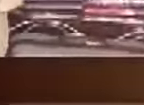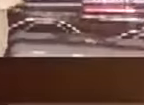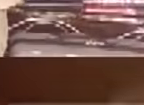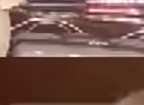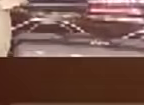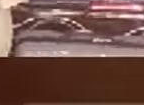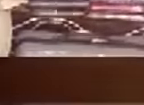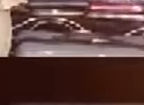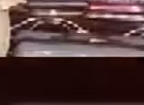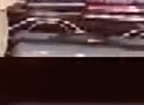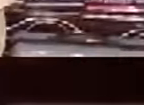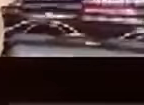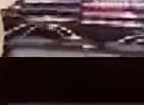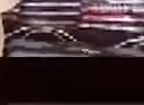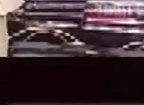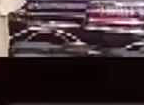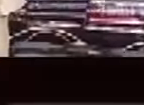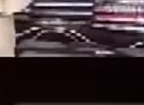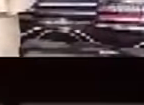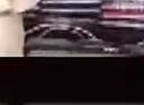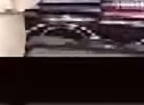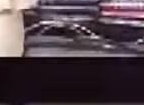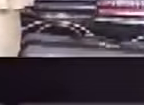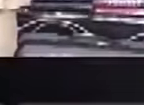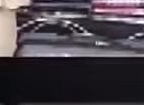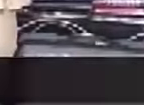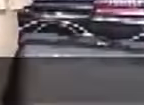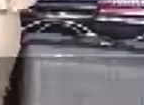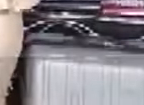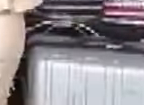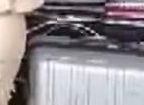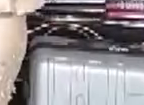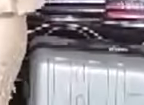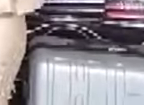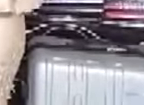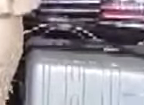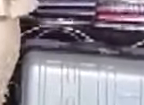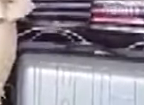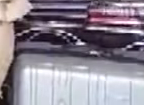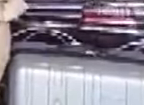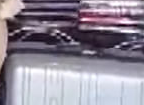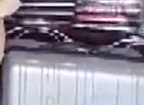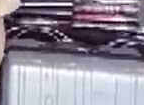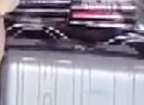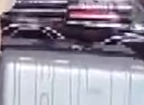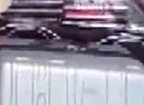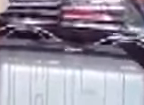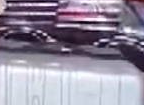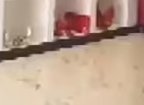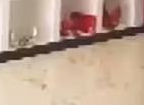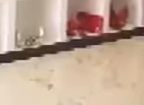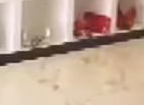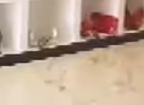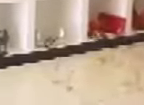fe am problem kanam. Ken mo do fe am problem picha. Boko amé do fe ken rek ñewulo ci place